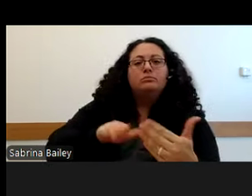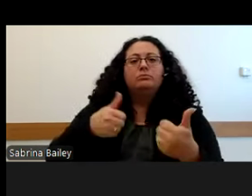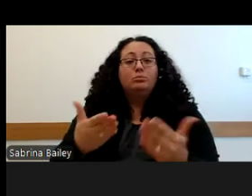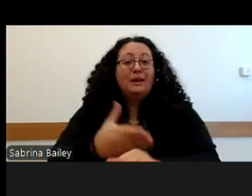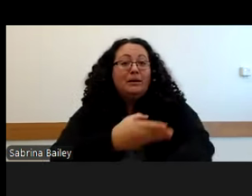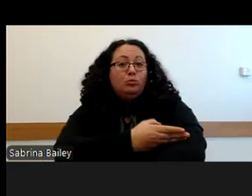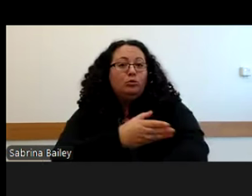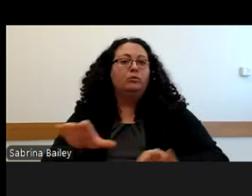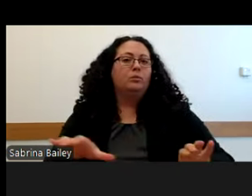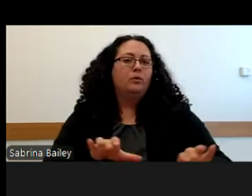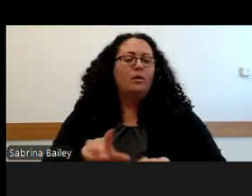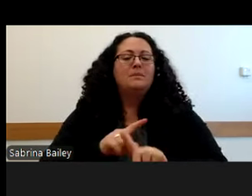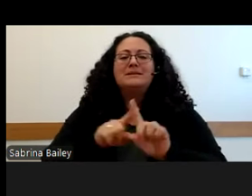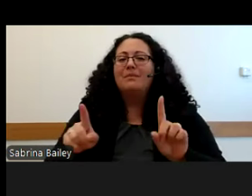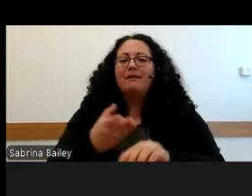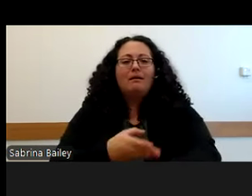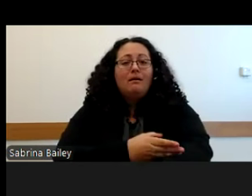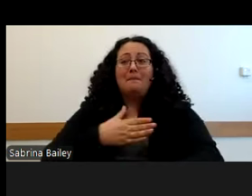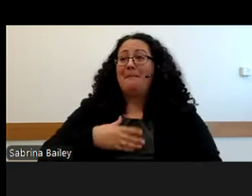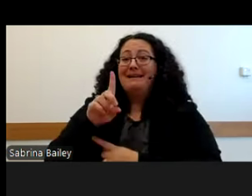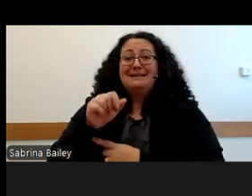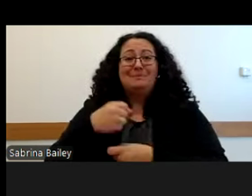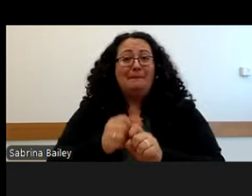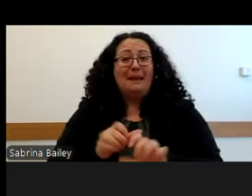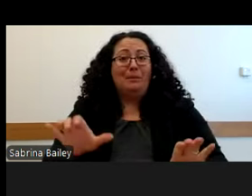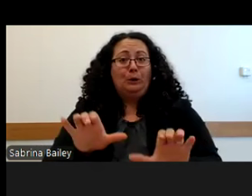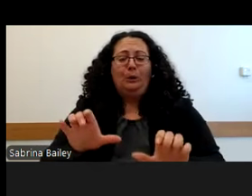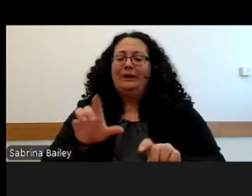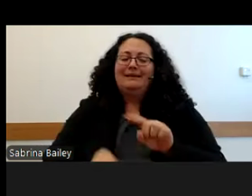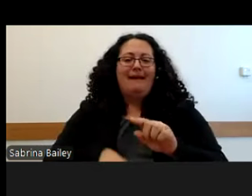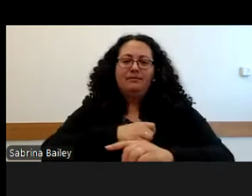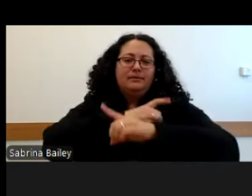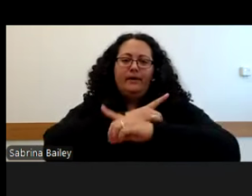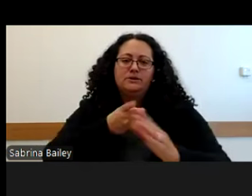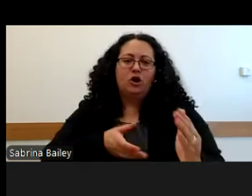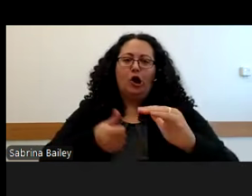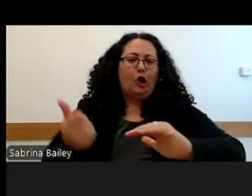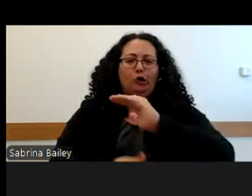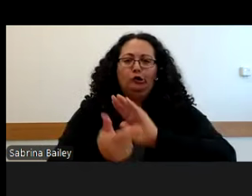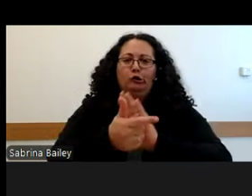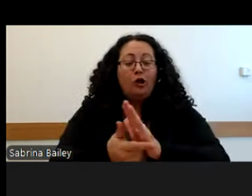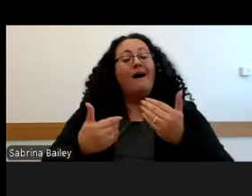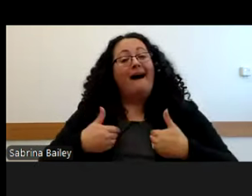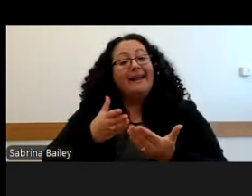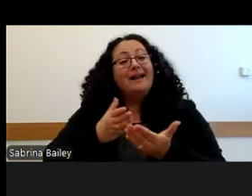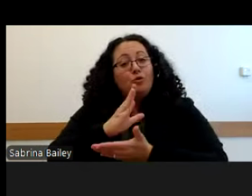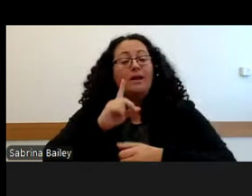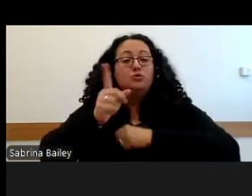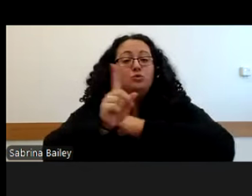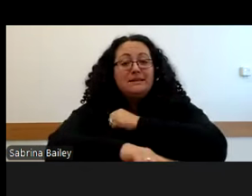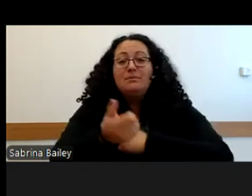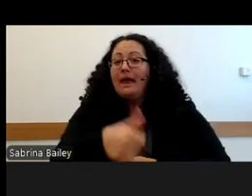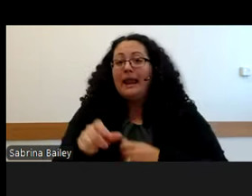performance. But again, my disability made me do it is not going to be a defense under the law. And I have the same rights to discipline an employee